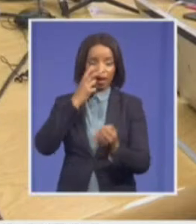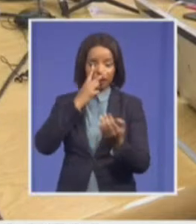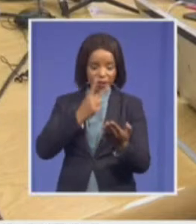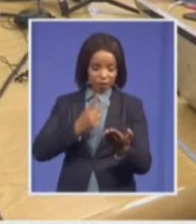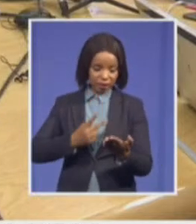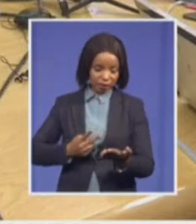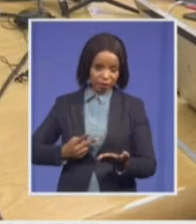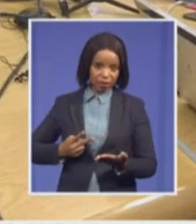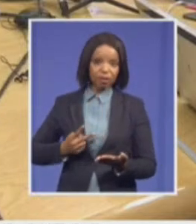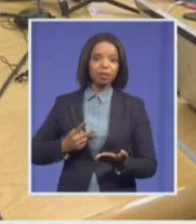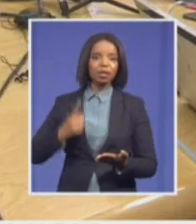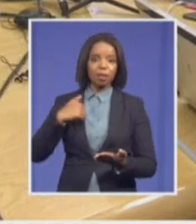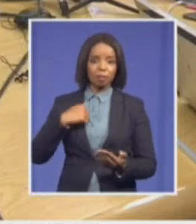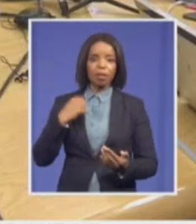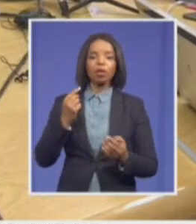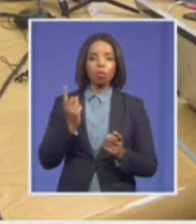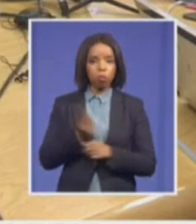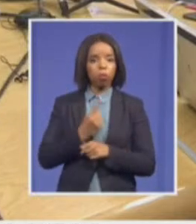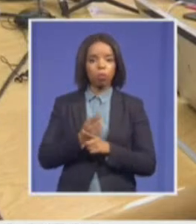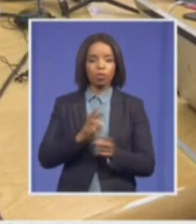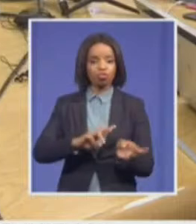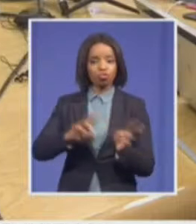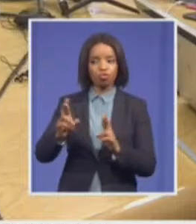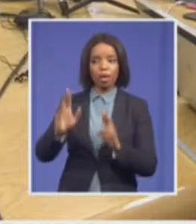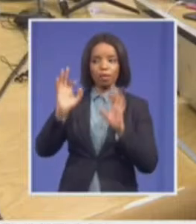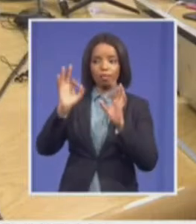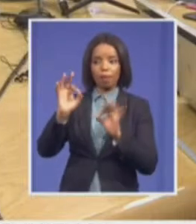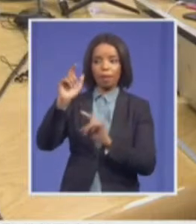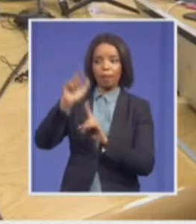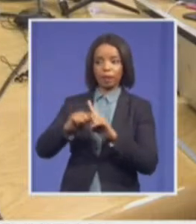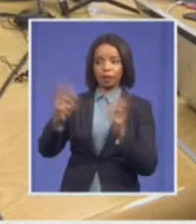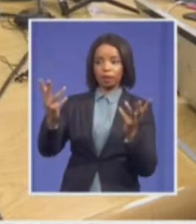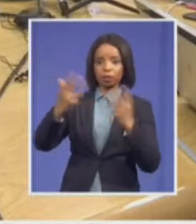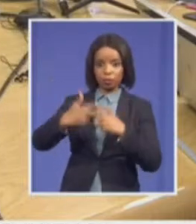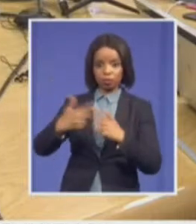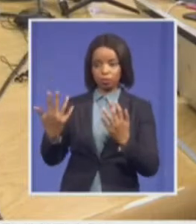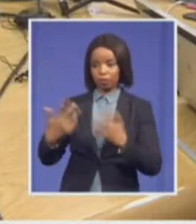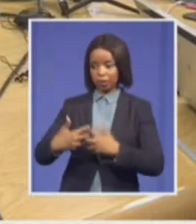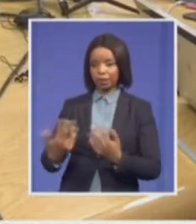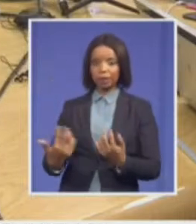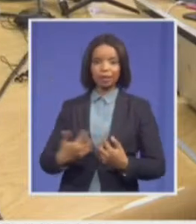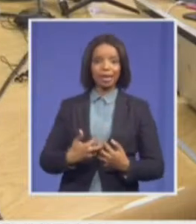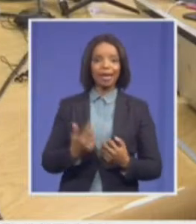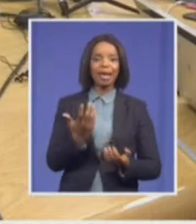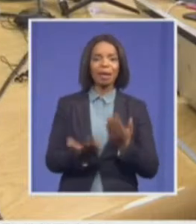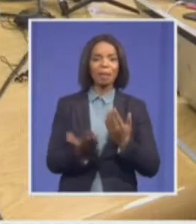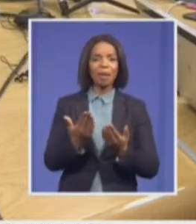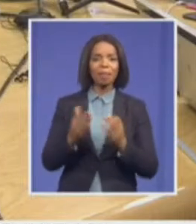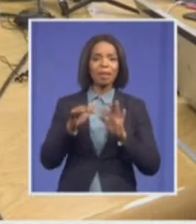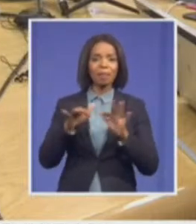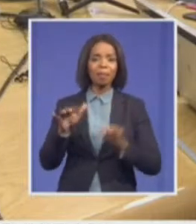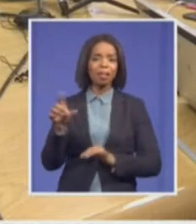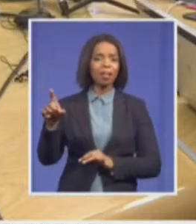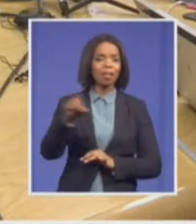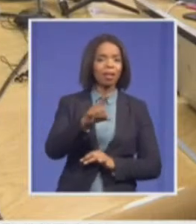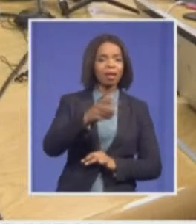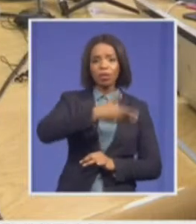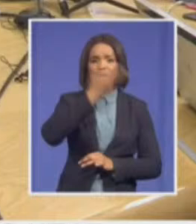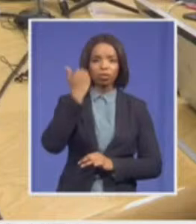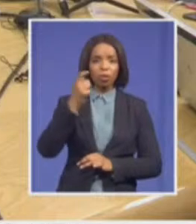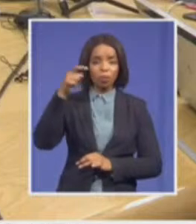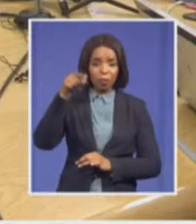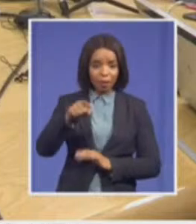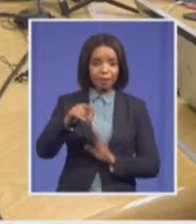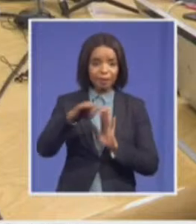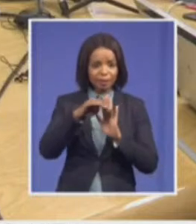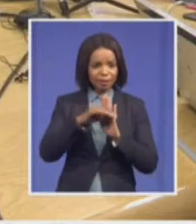to. These people may not know that this is a programming issue as per your response, and thus we have a duty to clarify